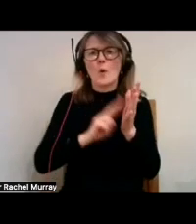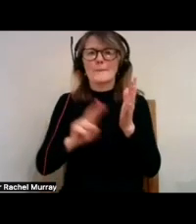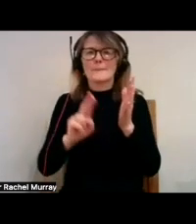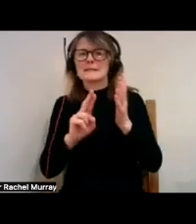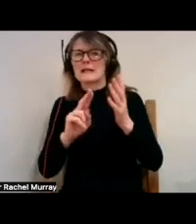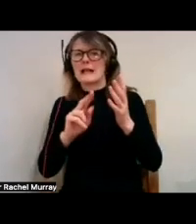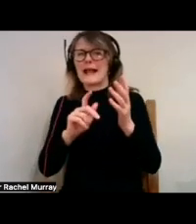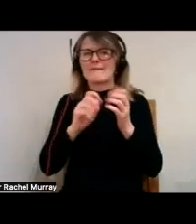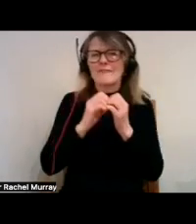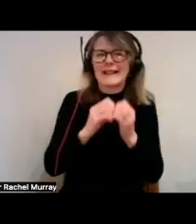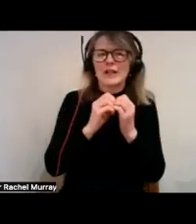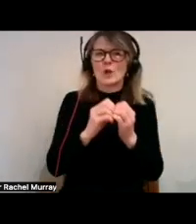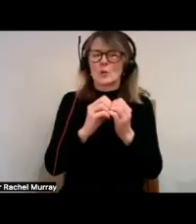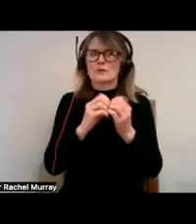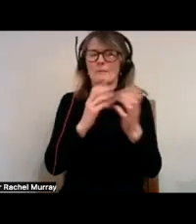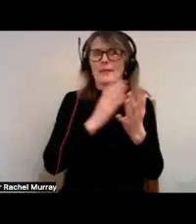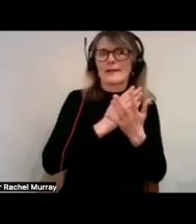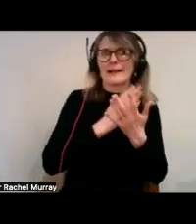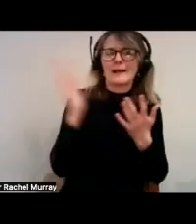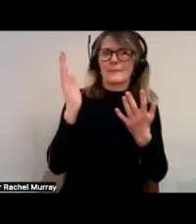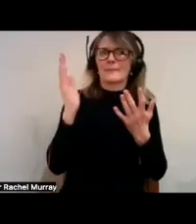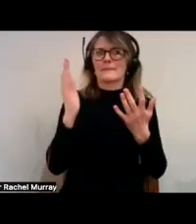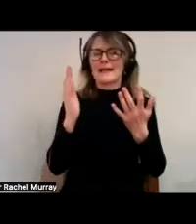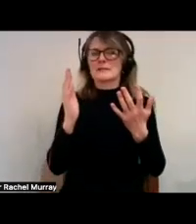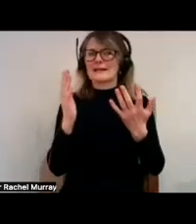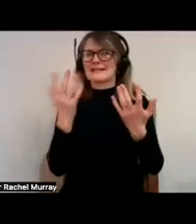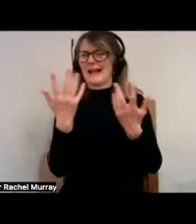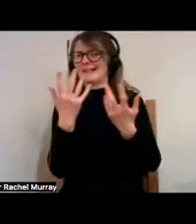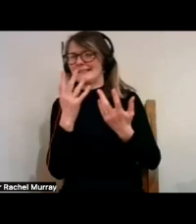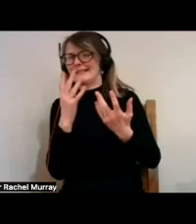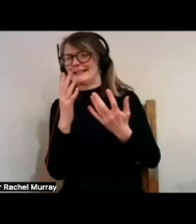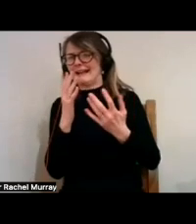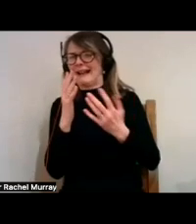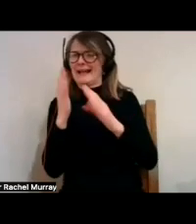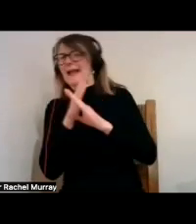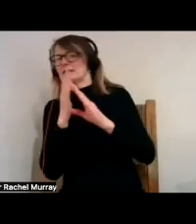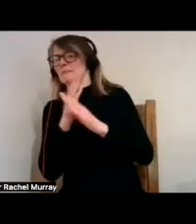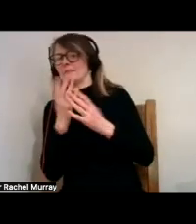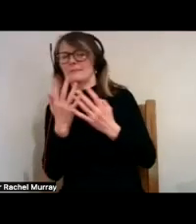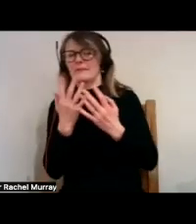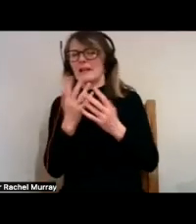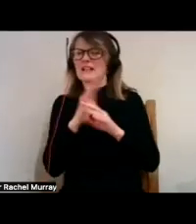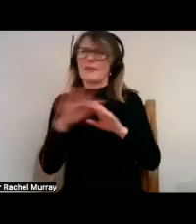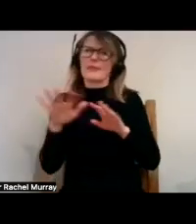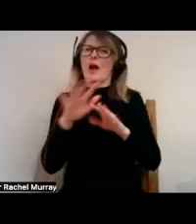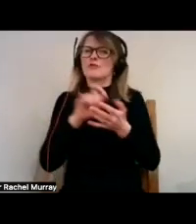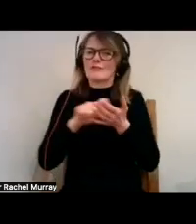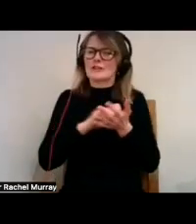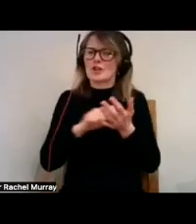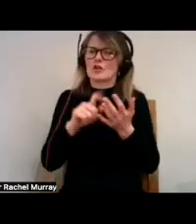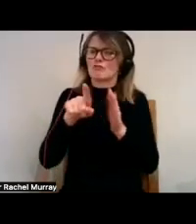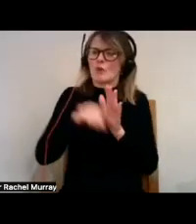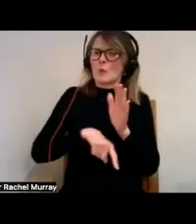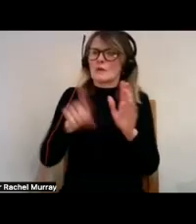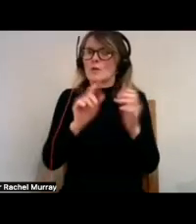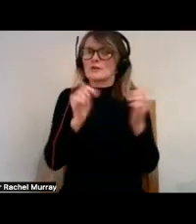implicit, about power and how it's used. So it's like the unwritten rules of what's appropriate or inappropriate in the use